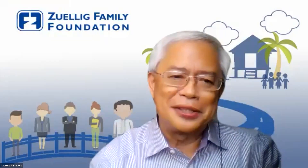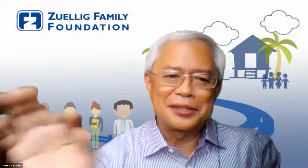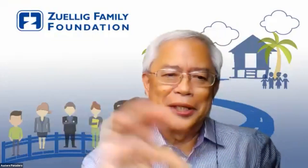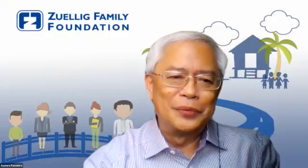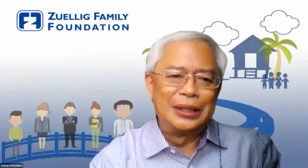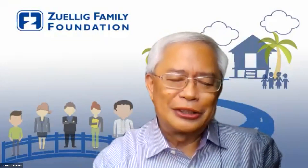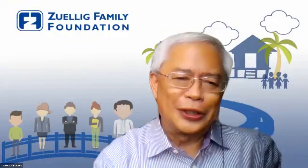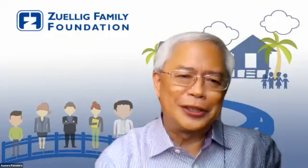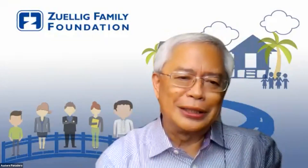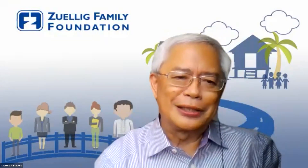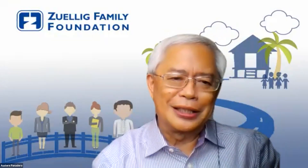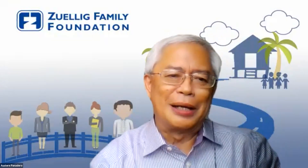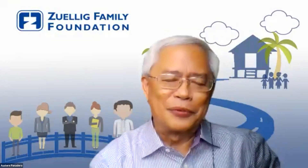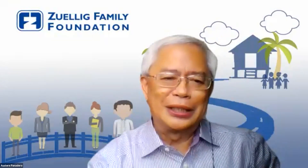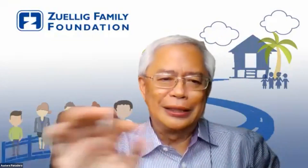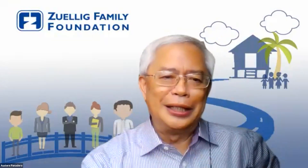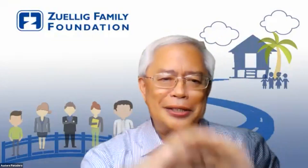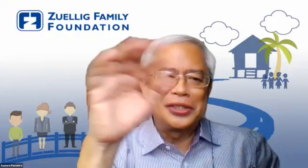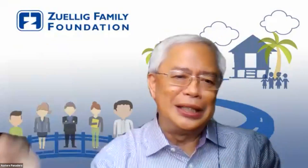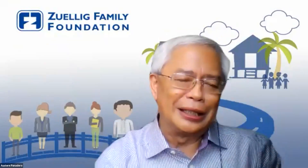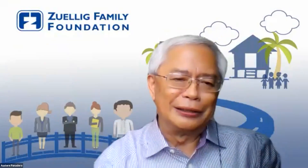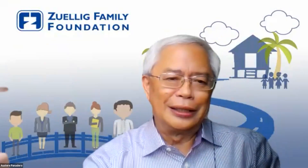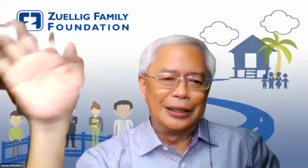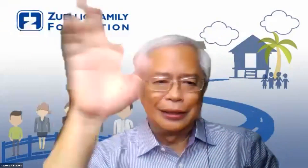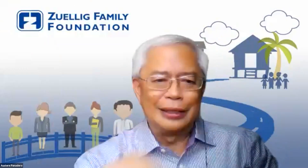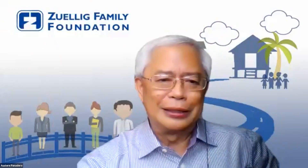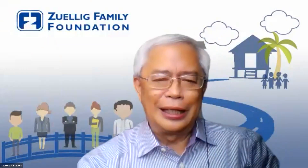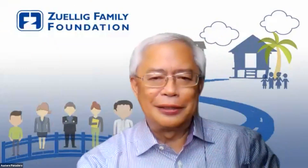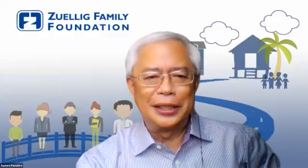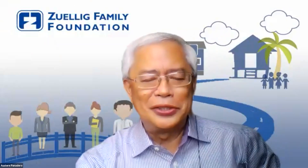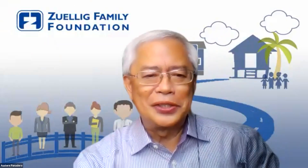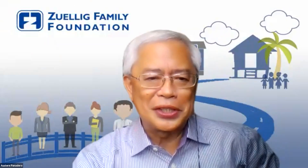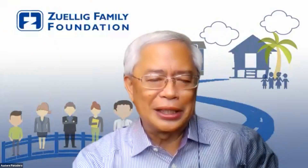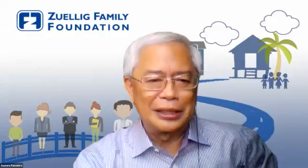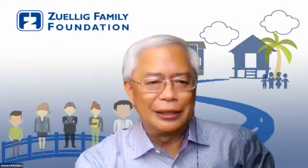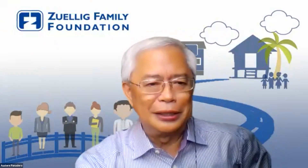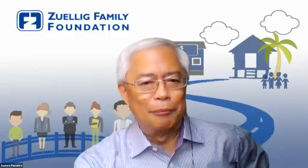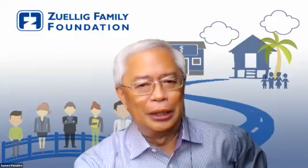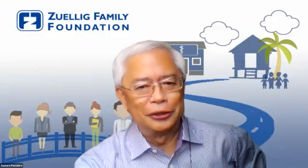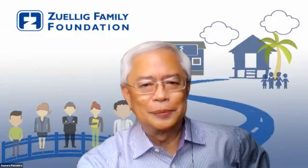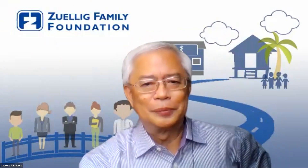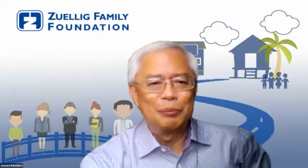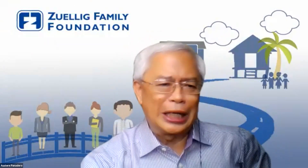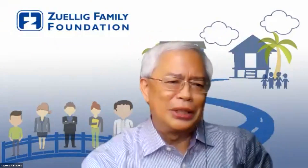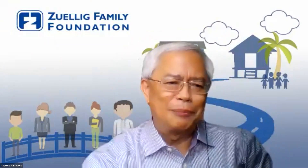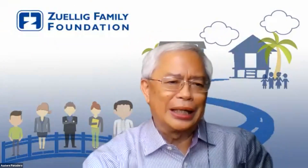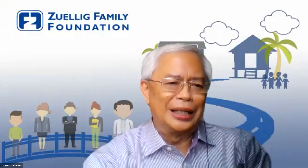oversight system. So I think that's something that NNC and the other agencies can really think about.